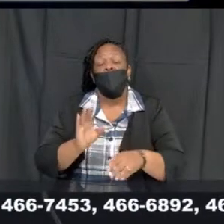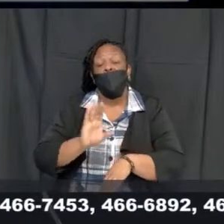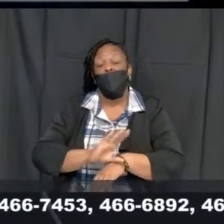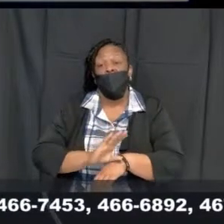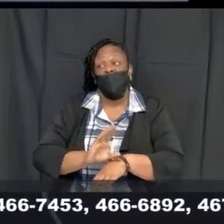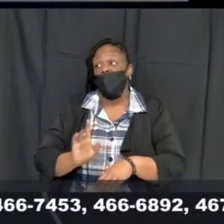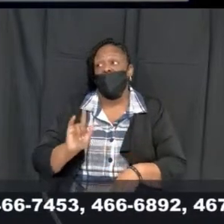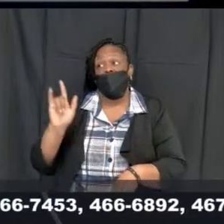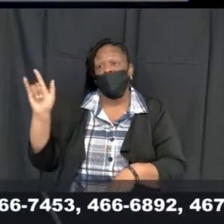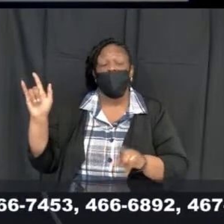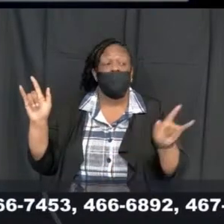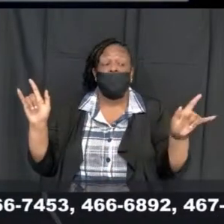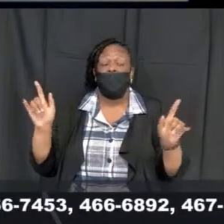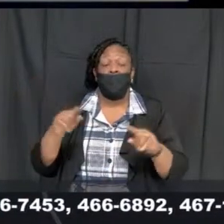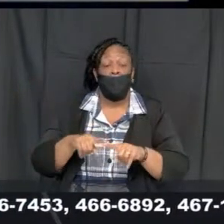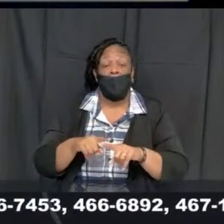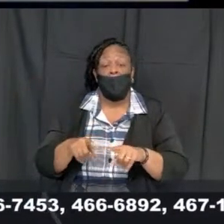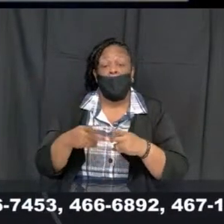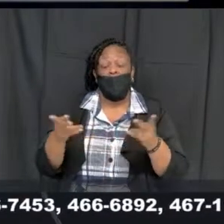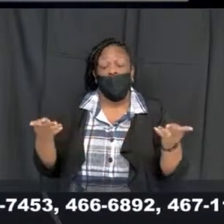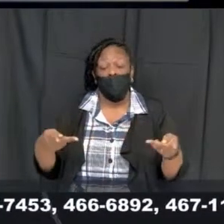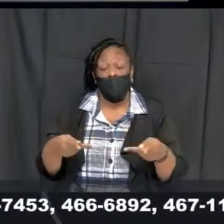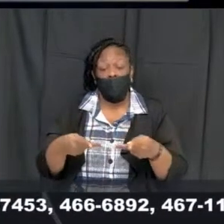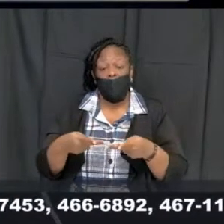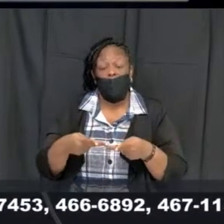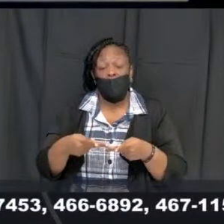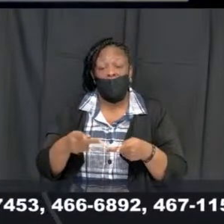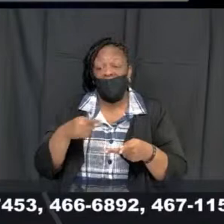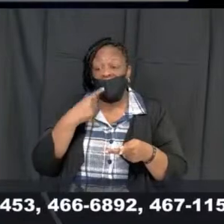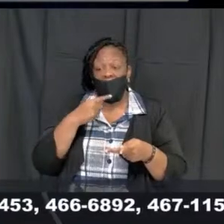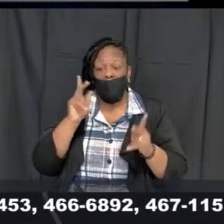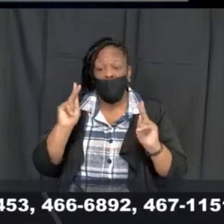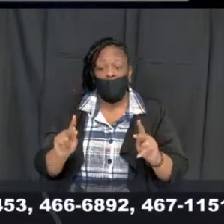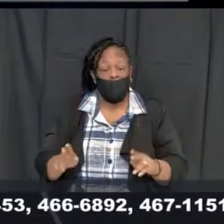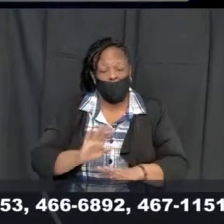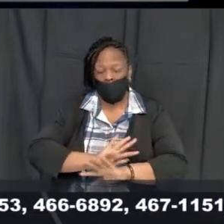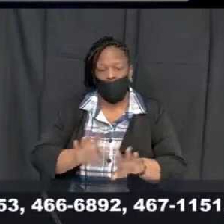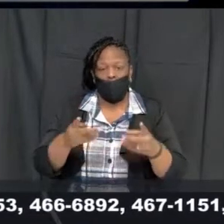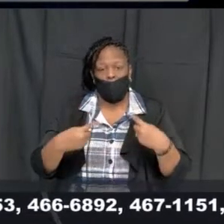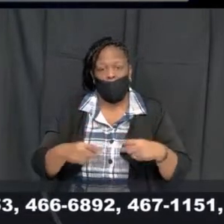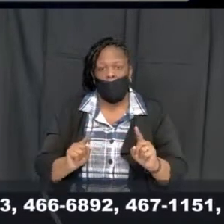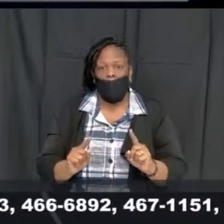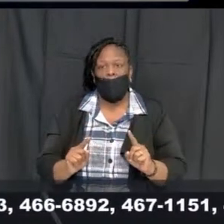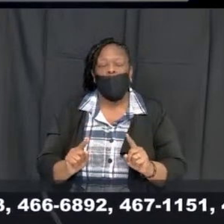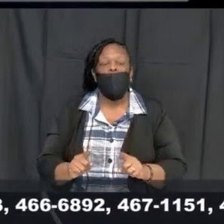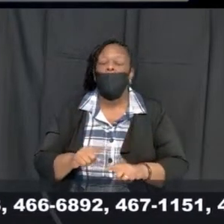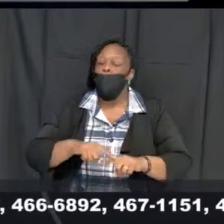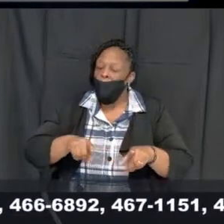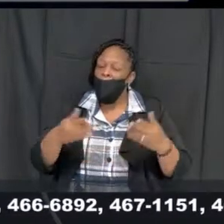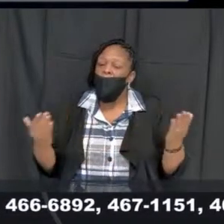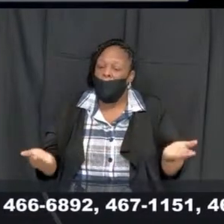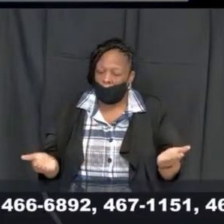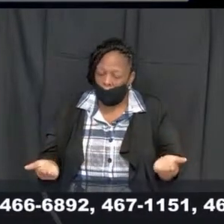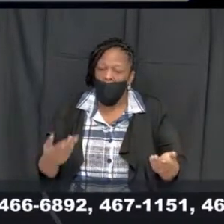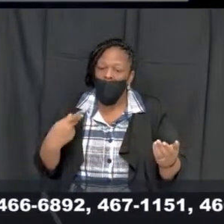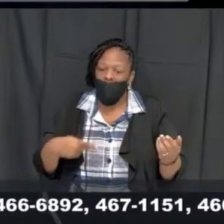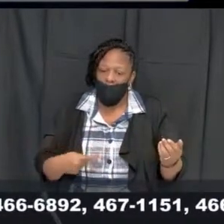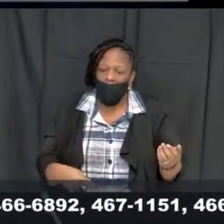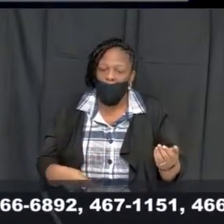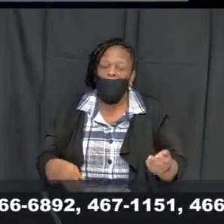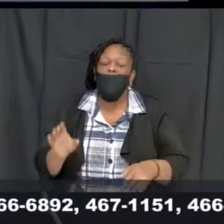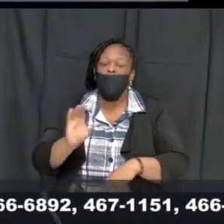Bishop Robert Yanos, put out a very powerful statement to all the faithful in the